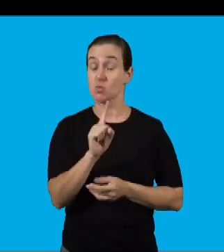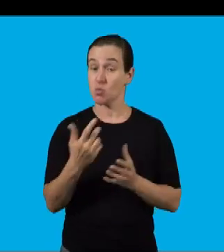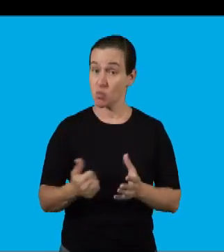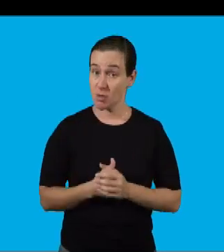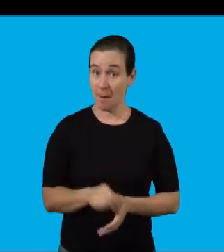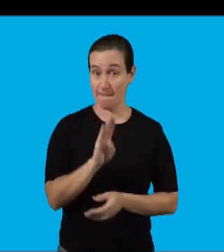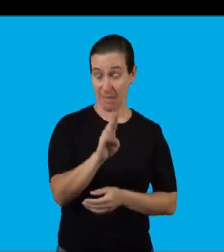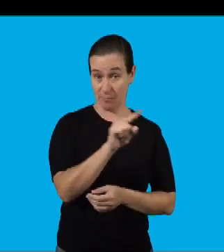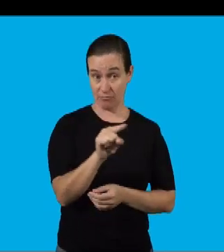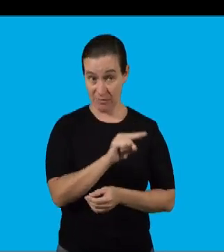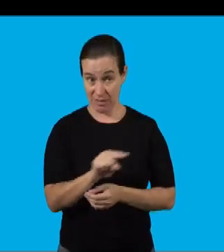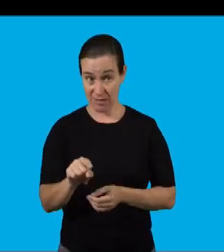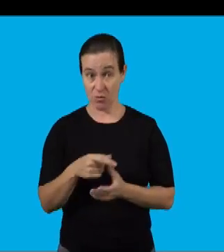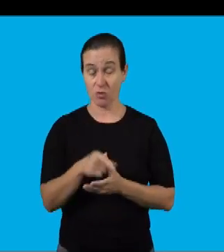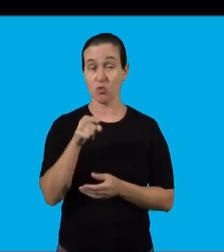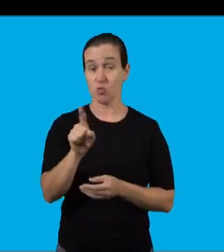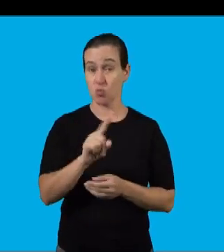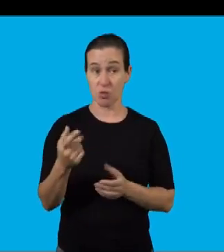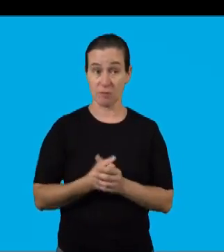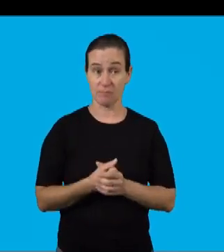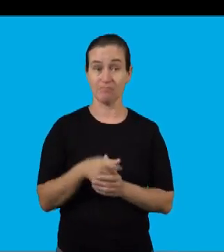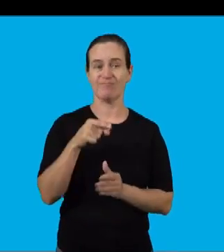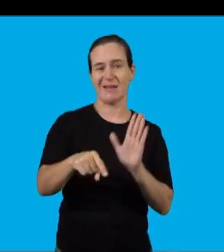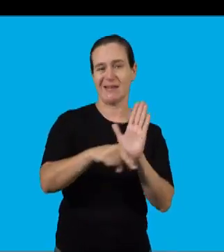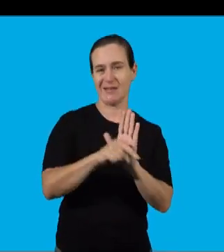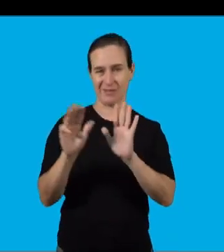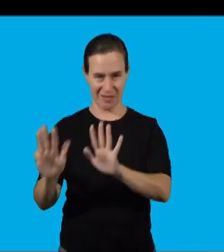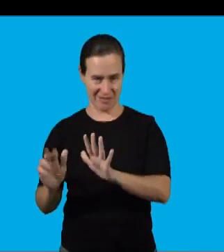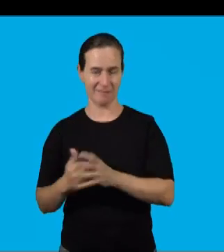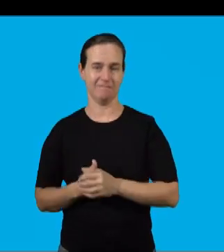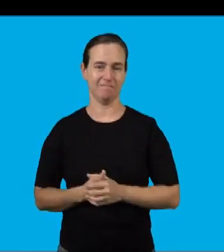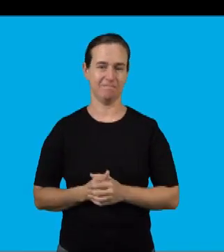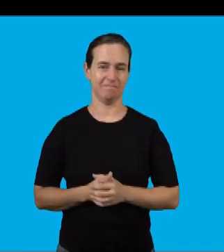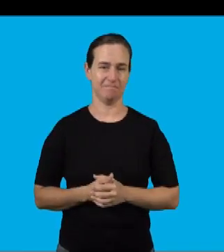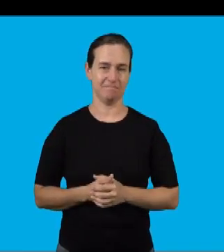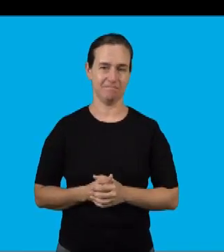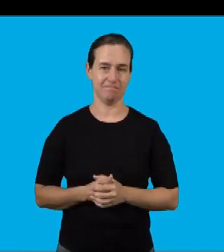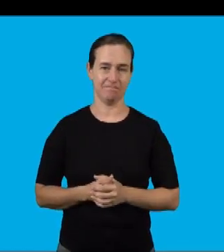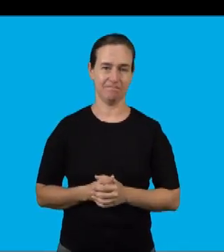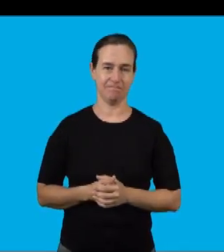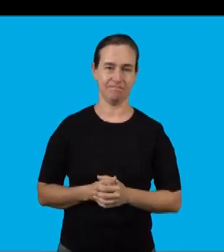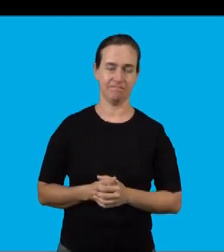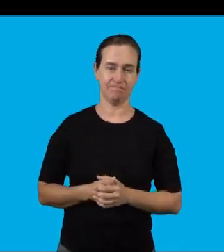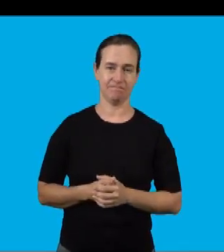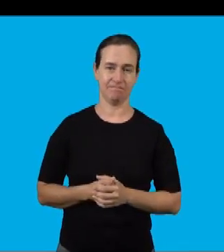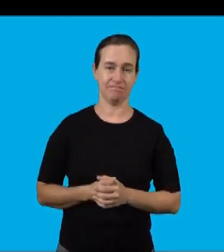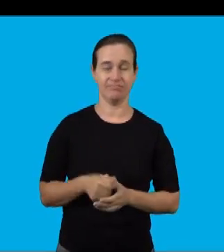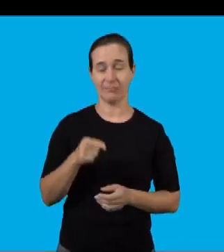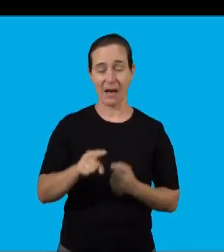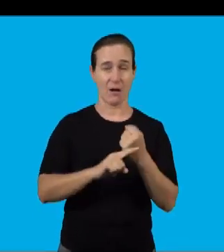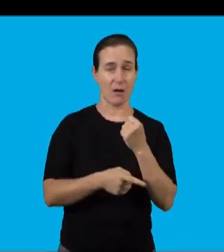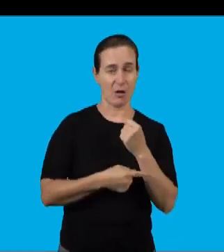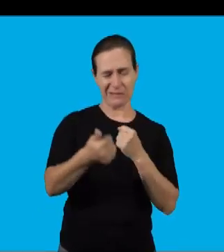going to be equals to a -9. And then lastly, we have